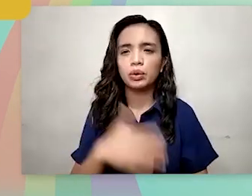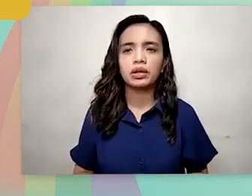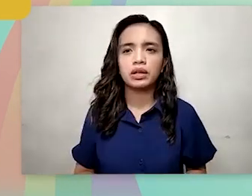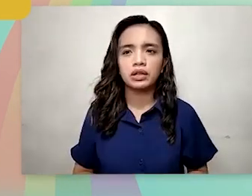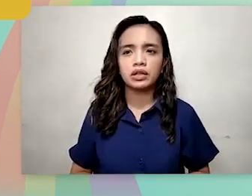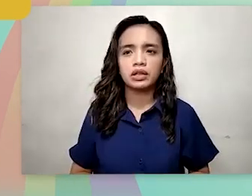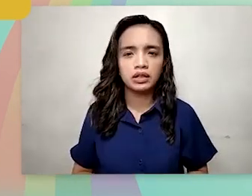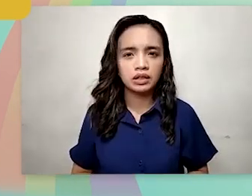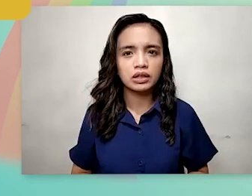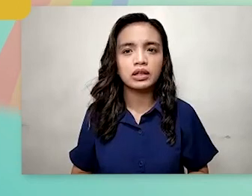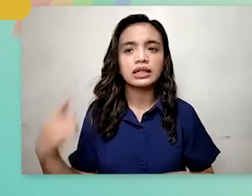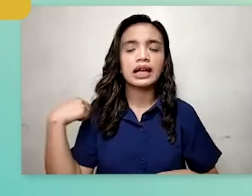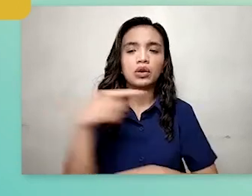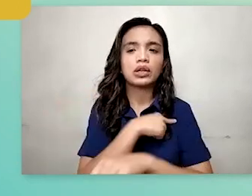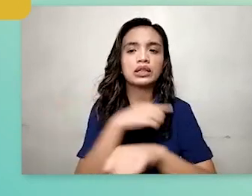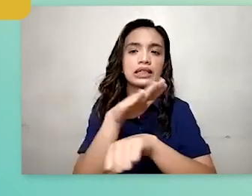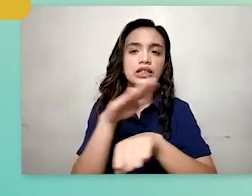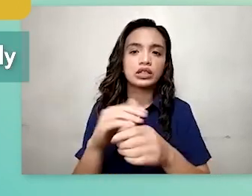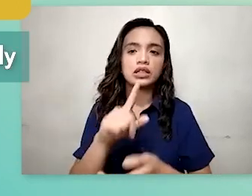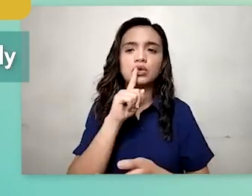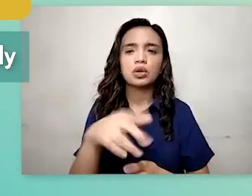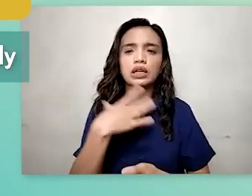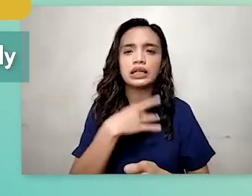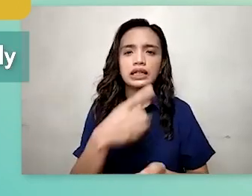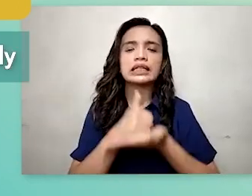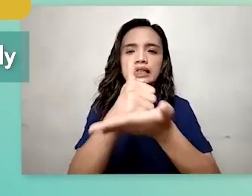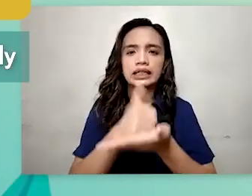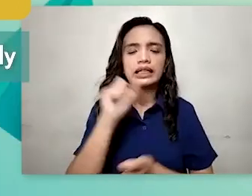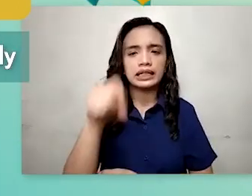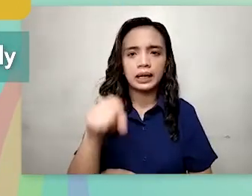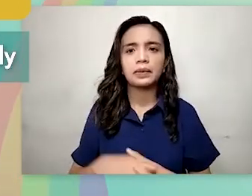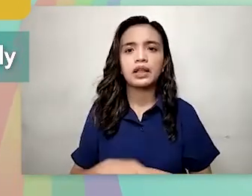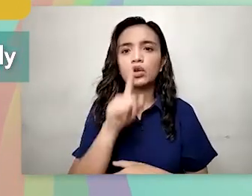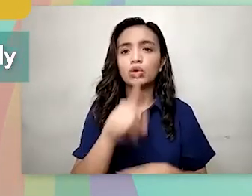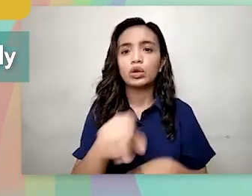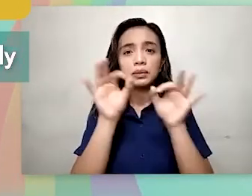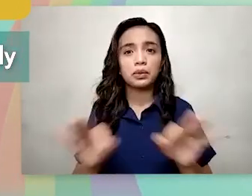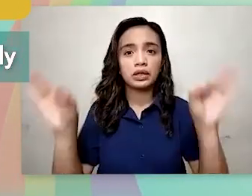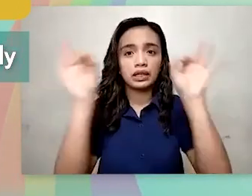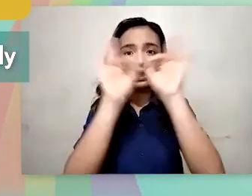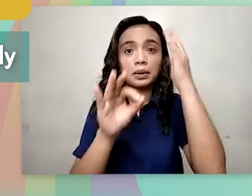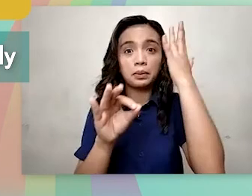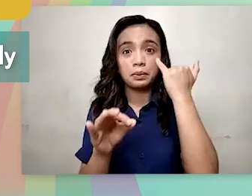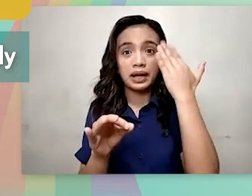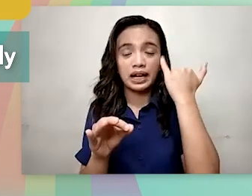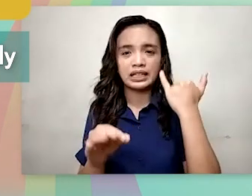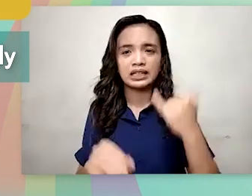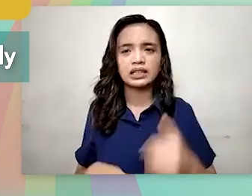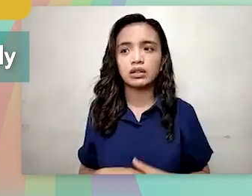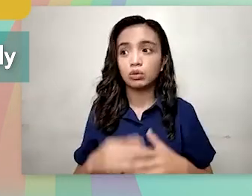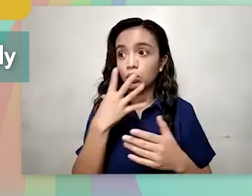a people, that we are a resilient nation. No? And this is very important because